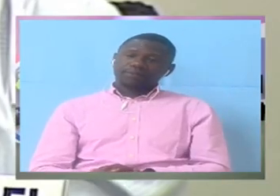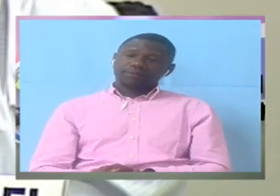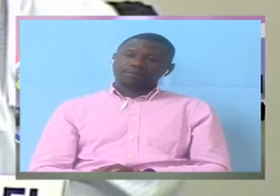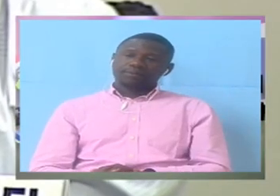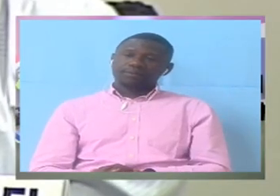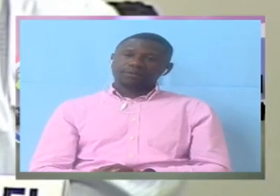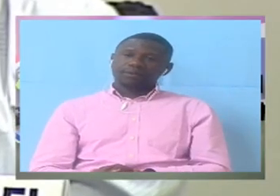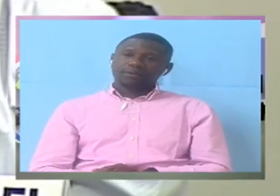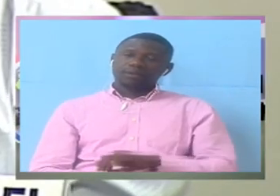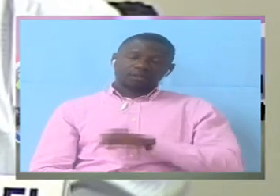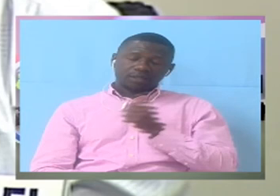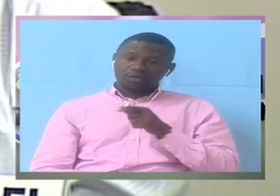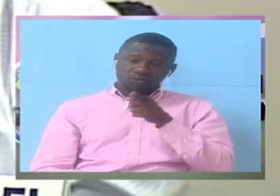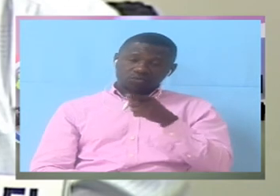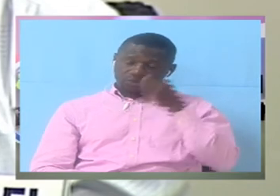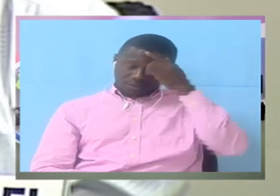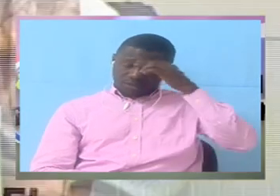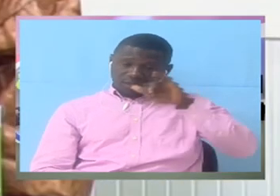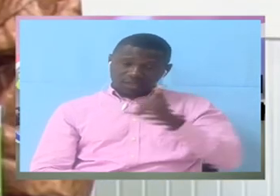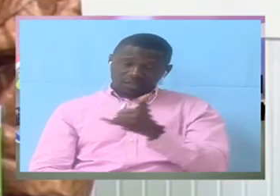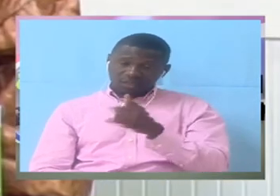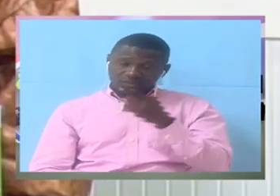And you agreed to that enterprise?